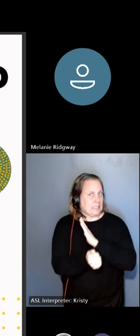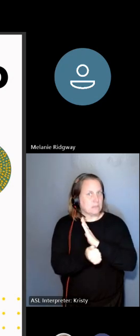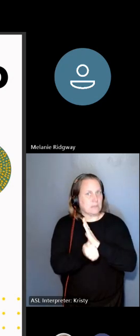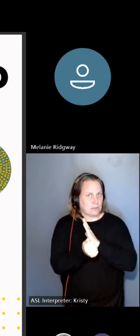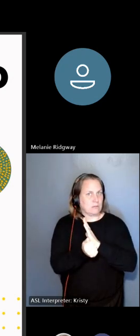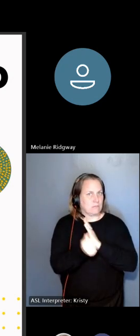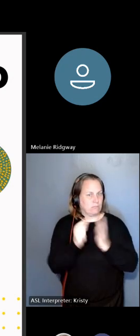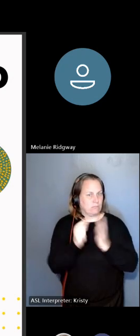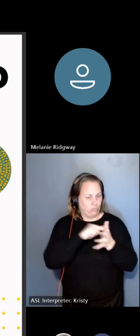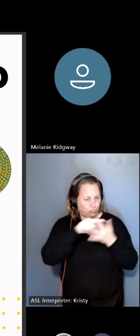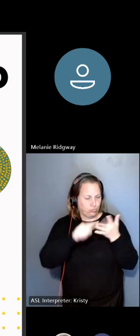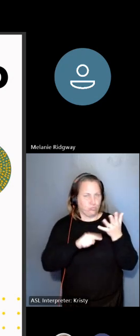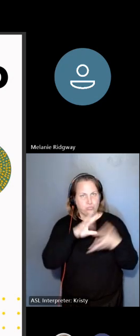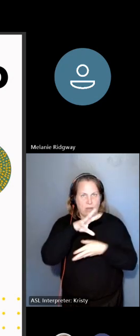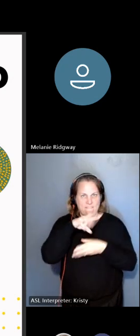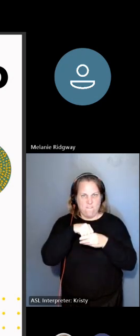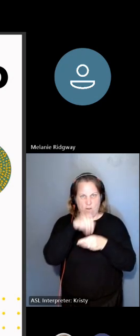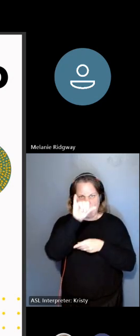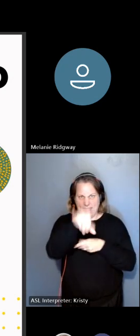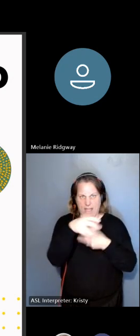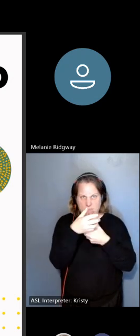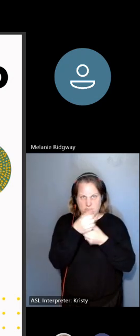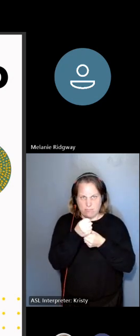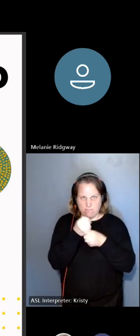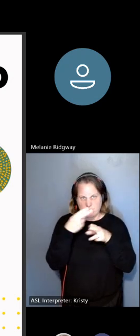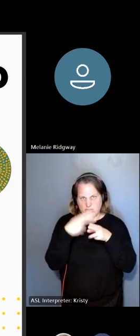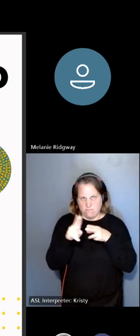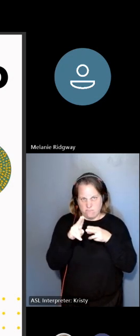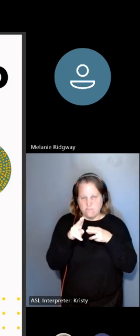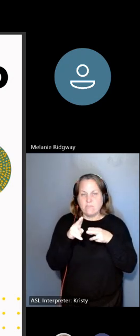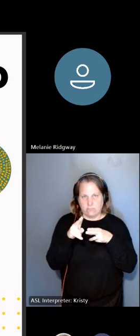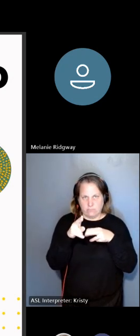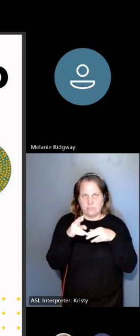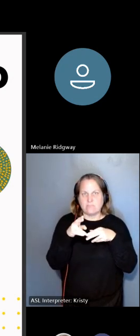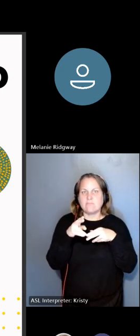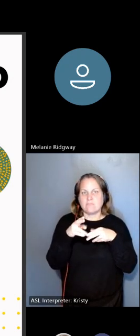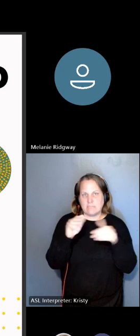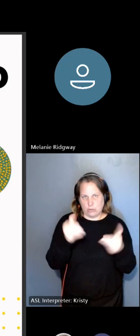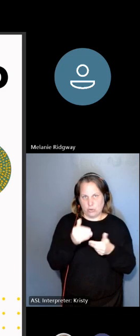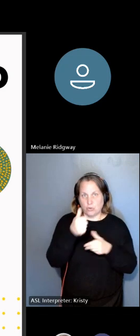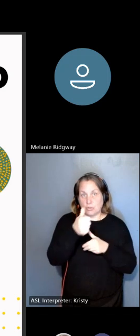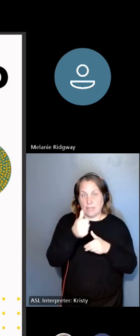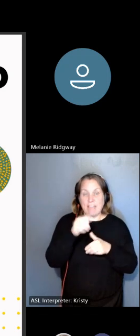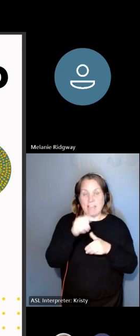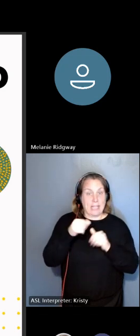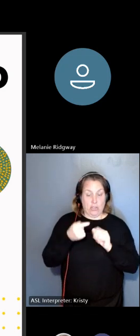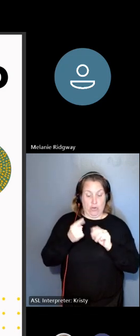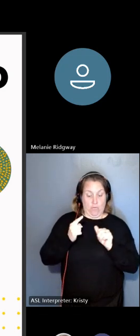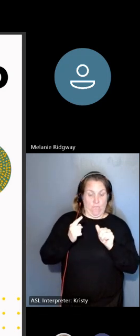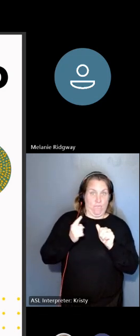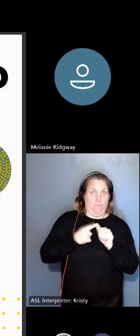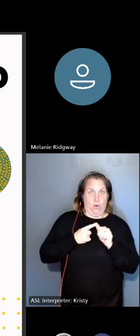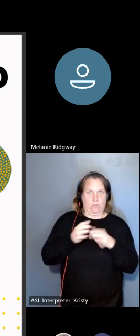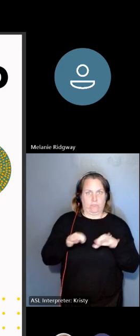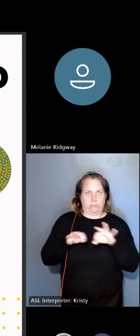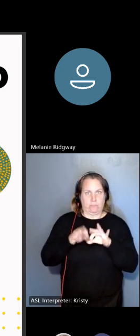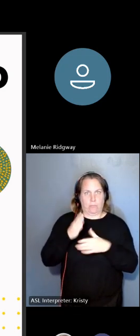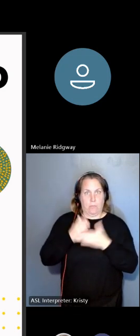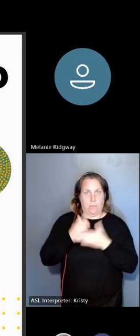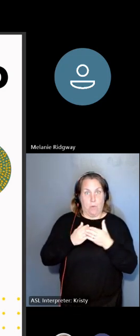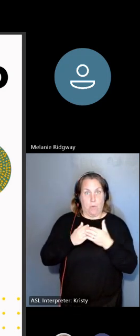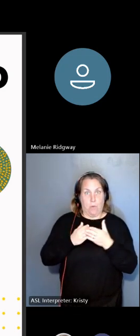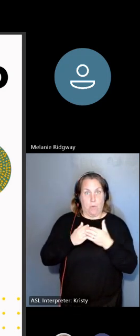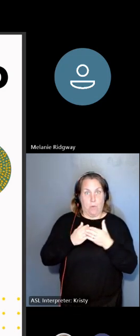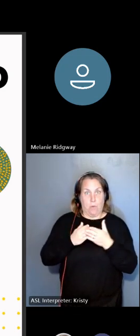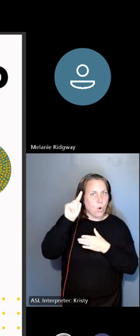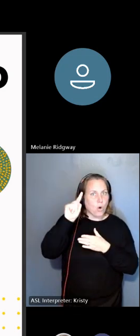step in the marketing process when looking for work placements, jobs,